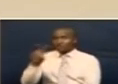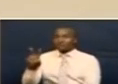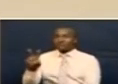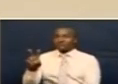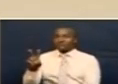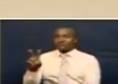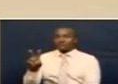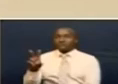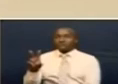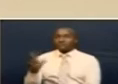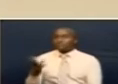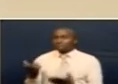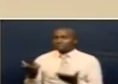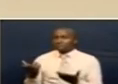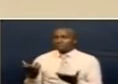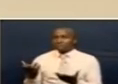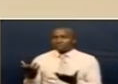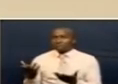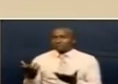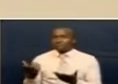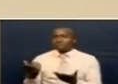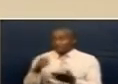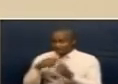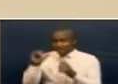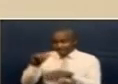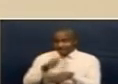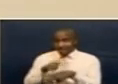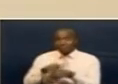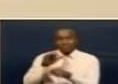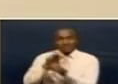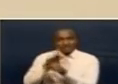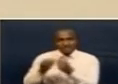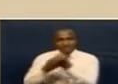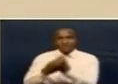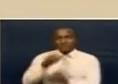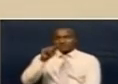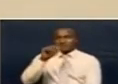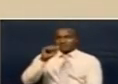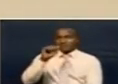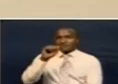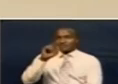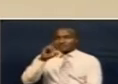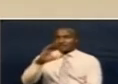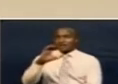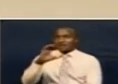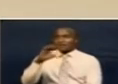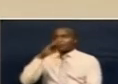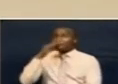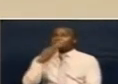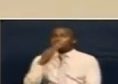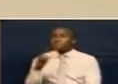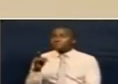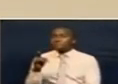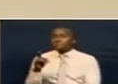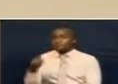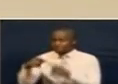but the wave in that region was in favor of NAC. But Musalia went against